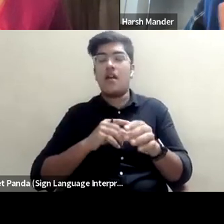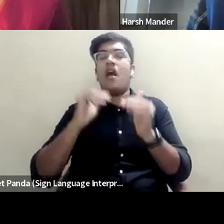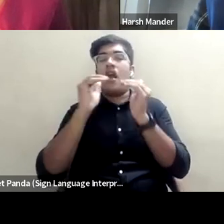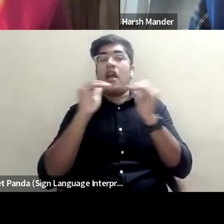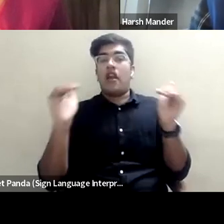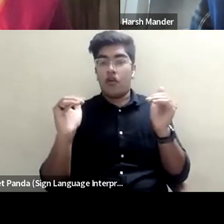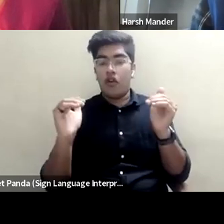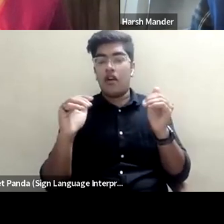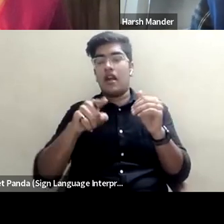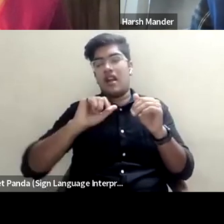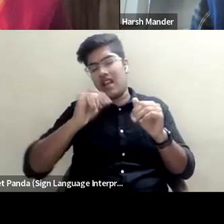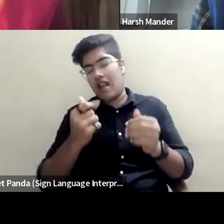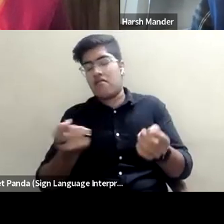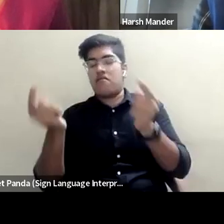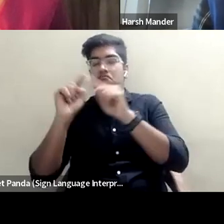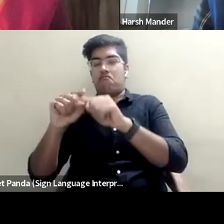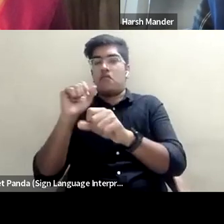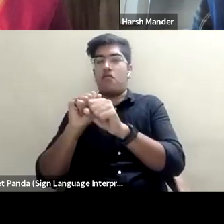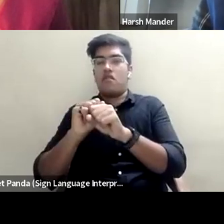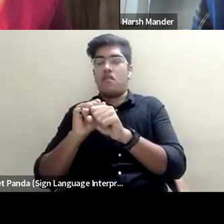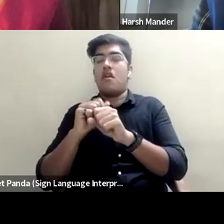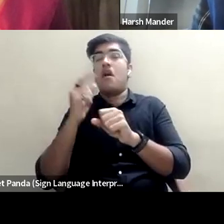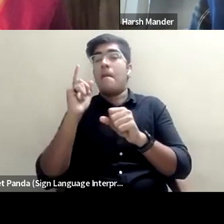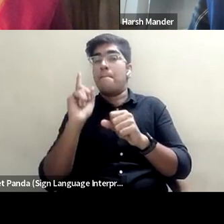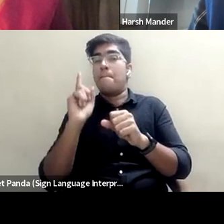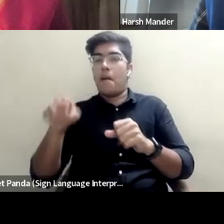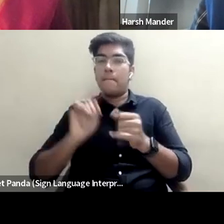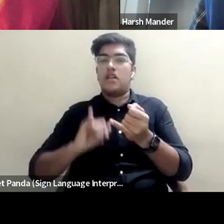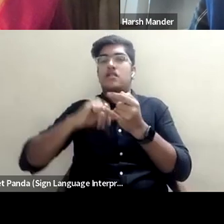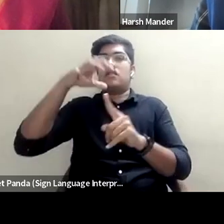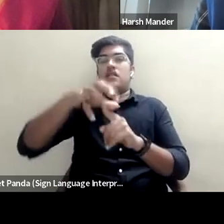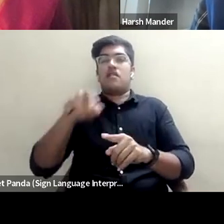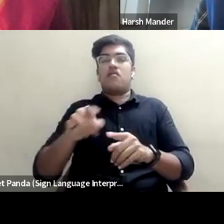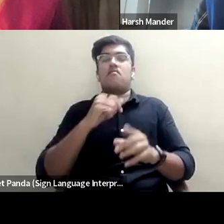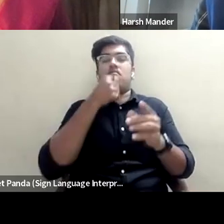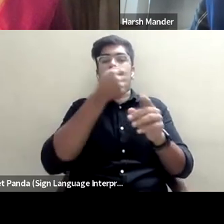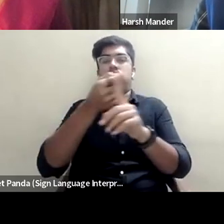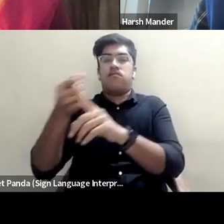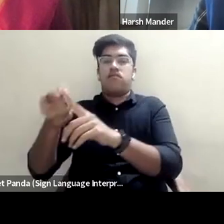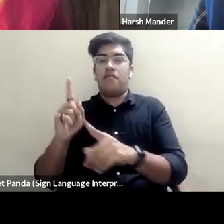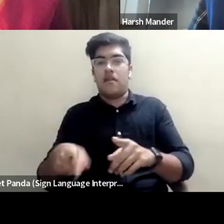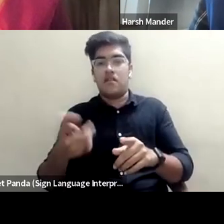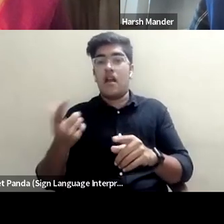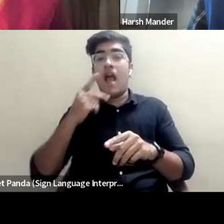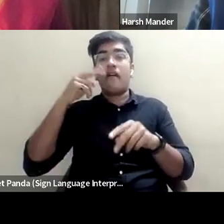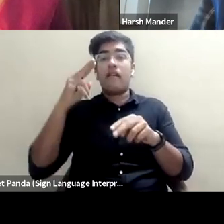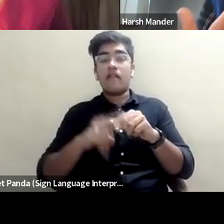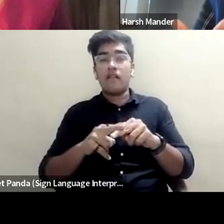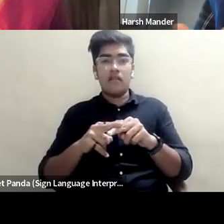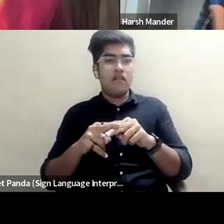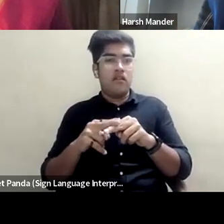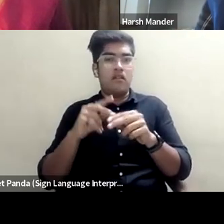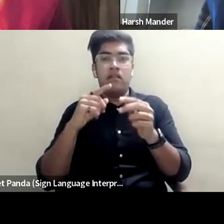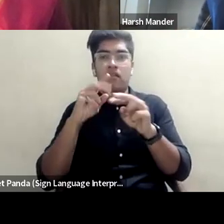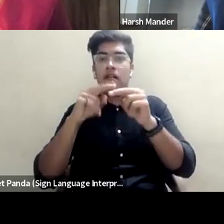but then it has to be enforced by the power of the state. But if there's fraternity, then these become the